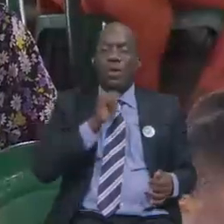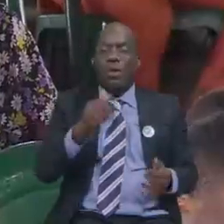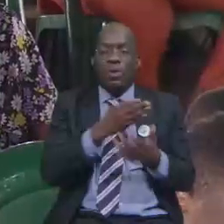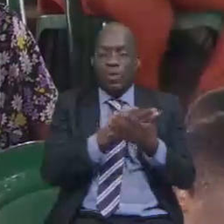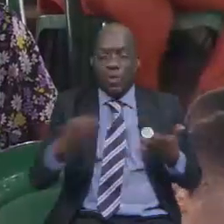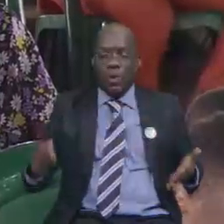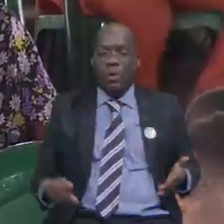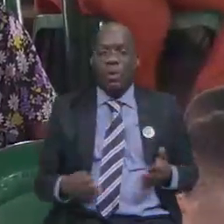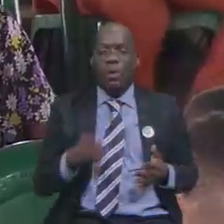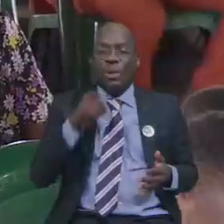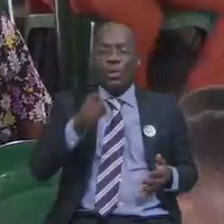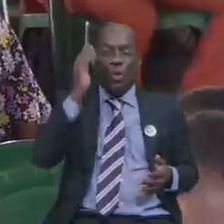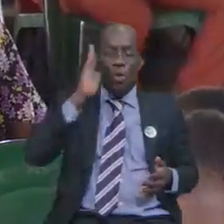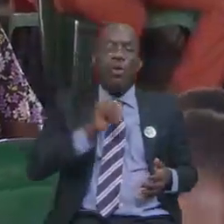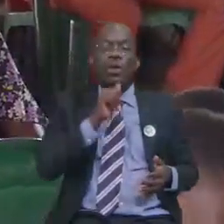You will not fail.